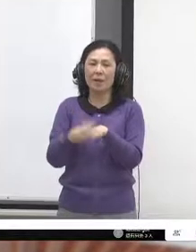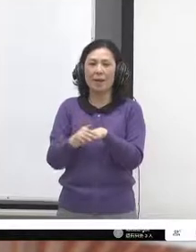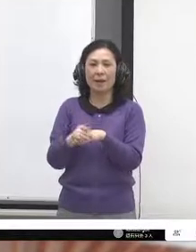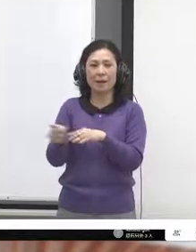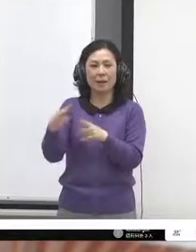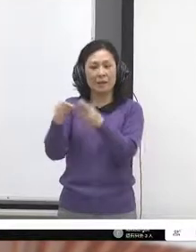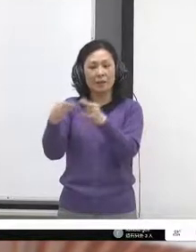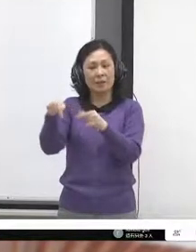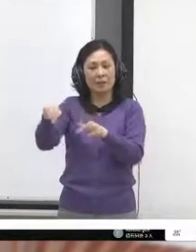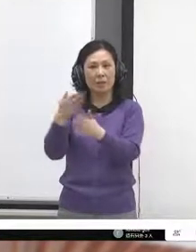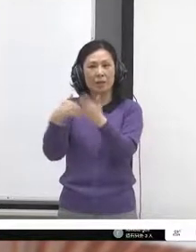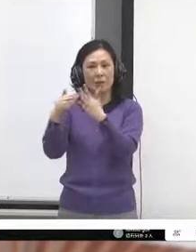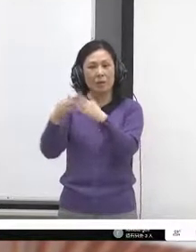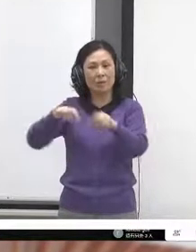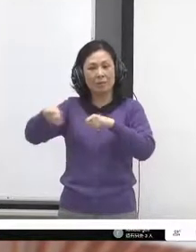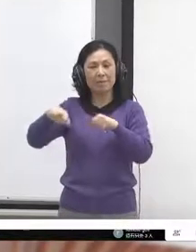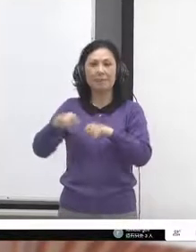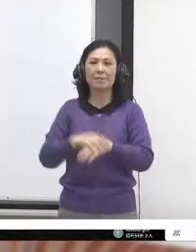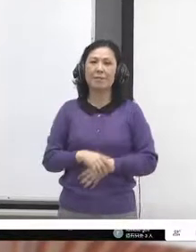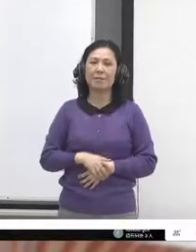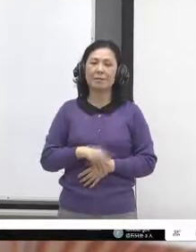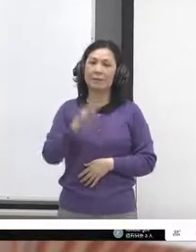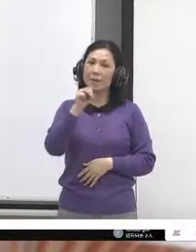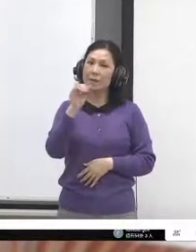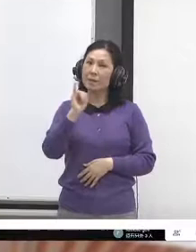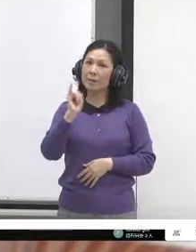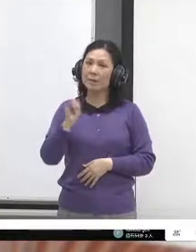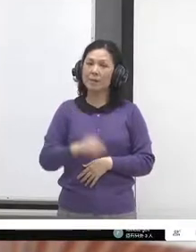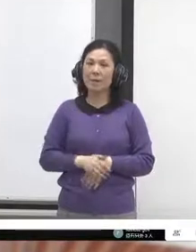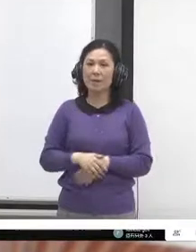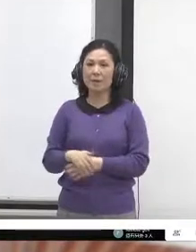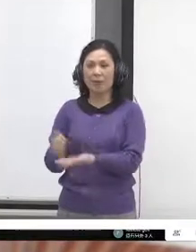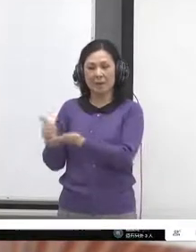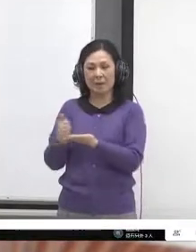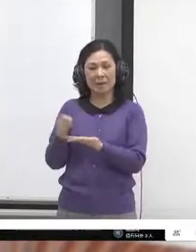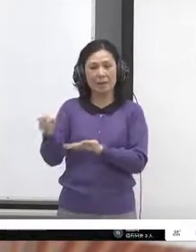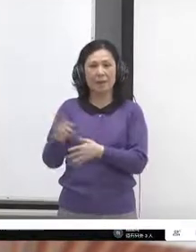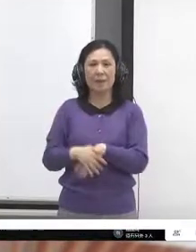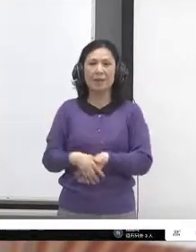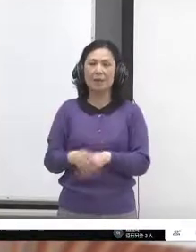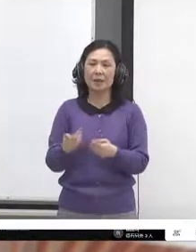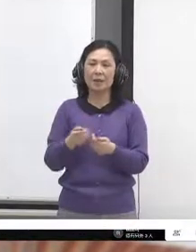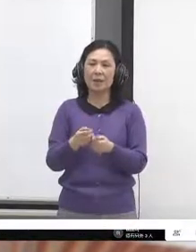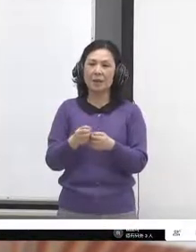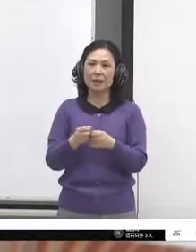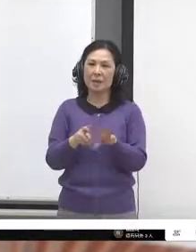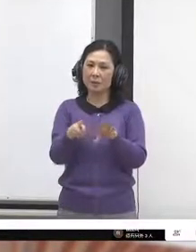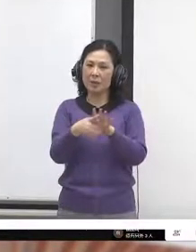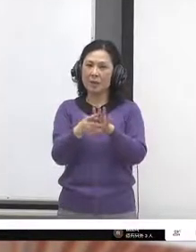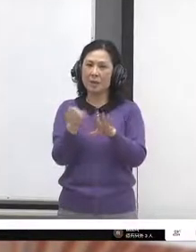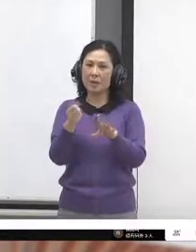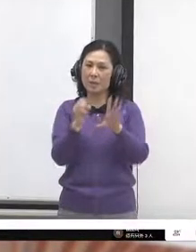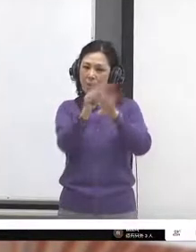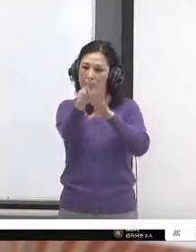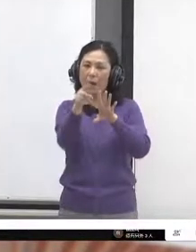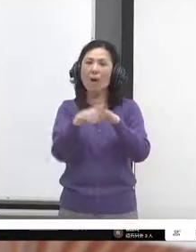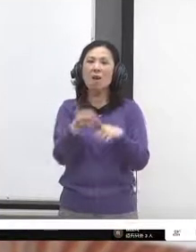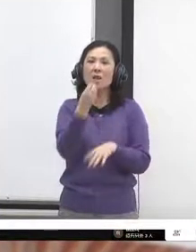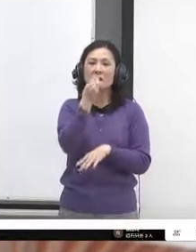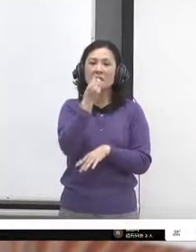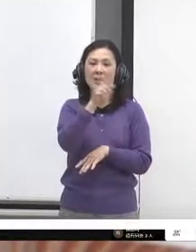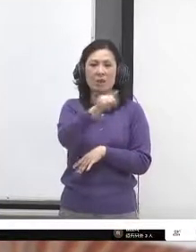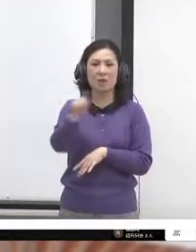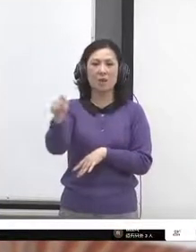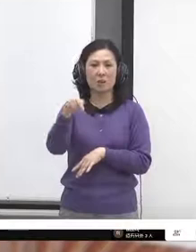the slide of the food? This is the last thing that I want to say, that